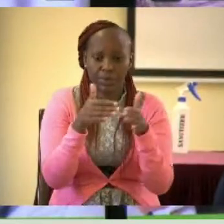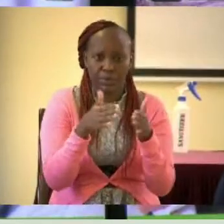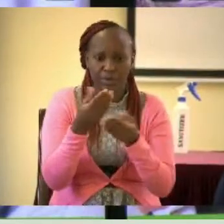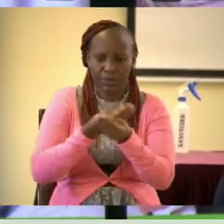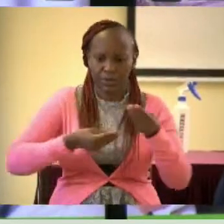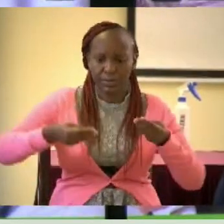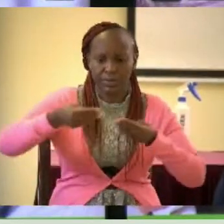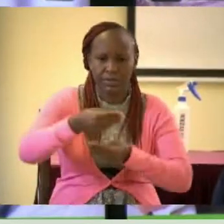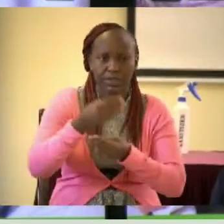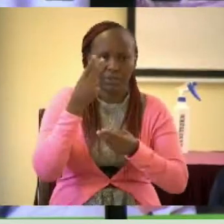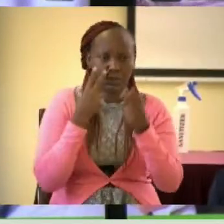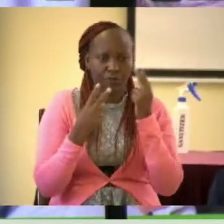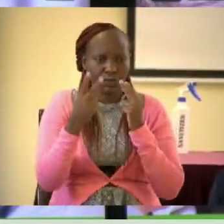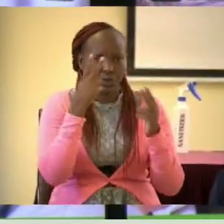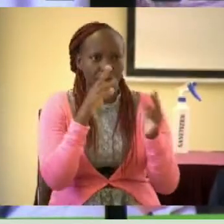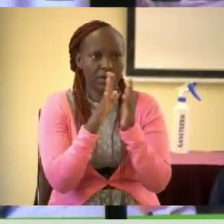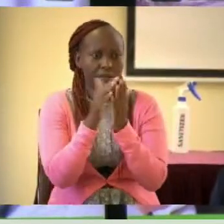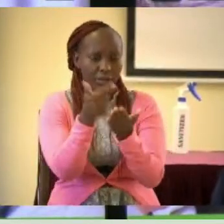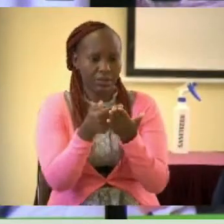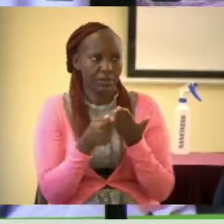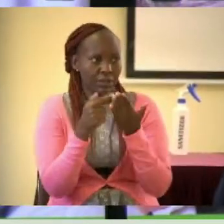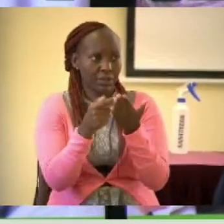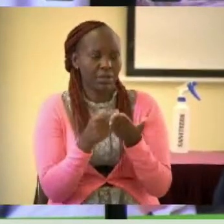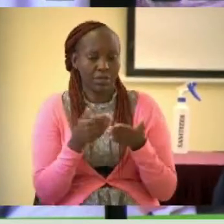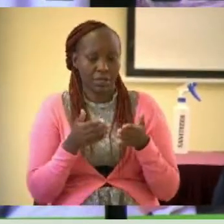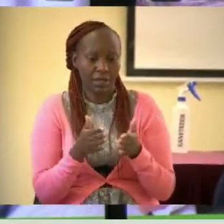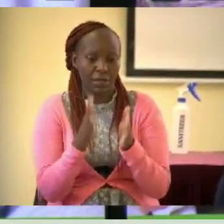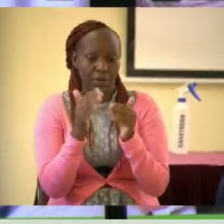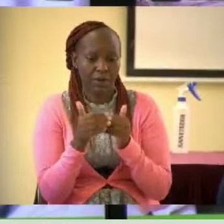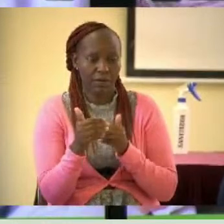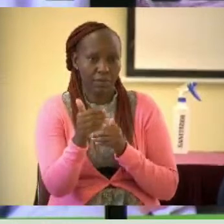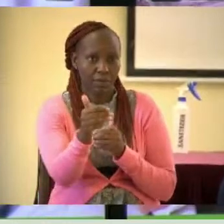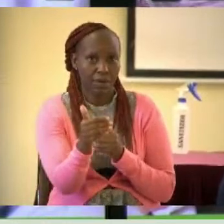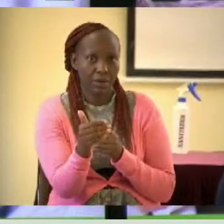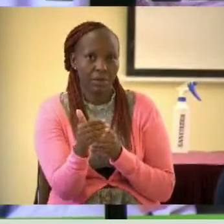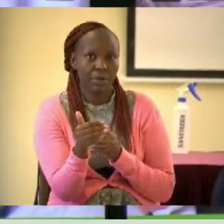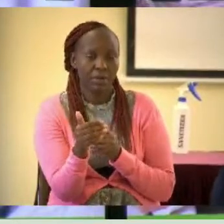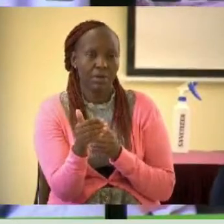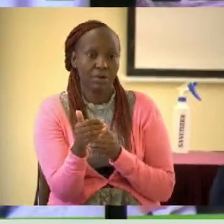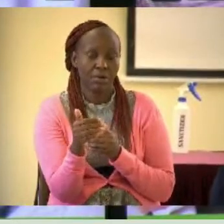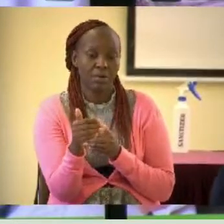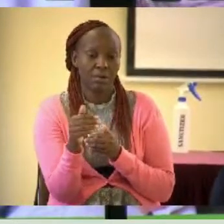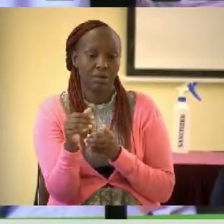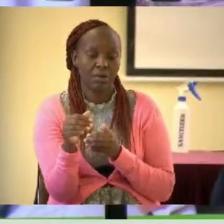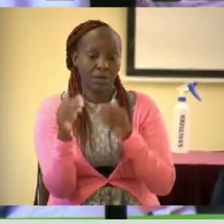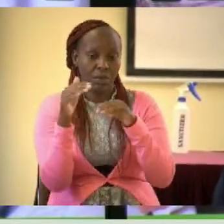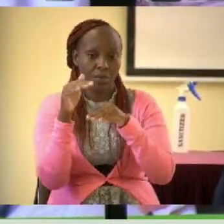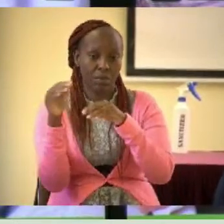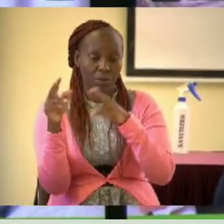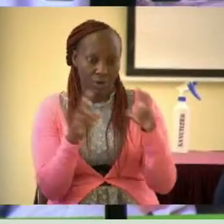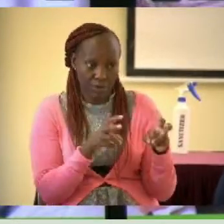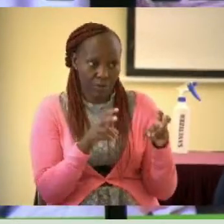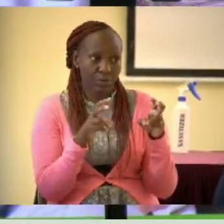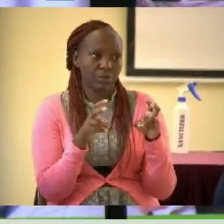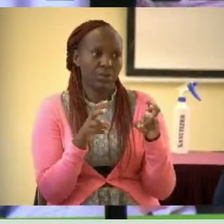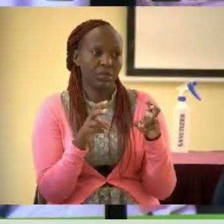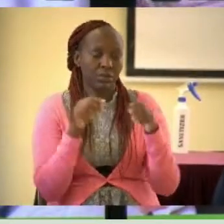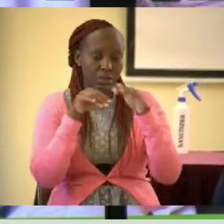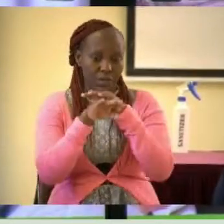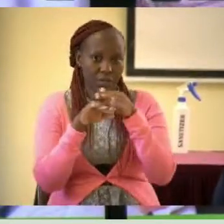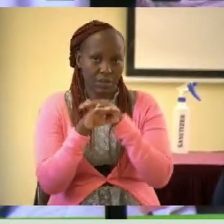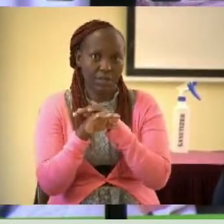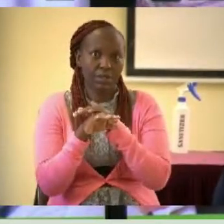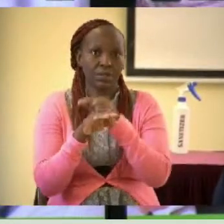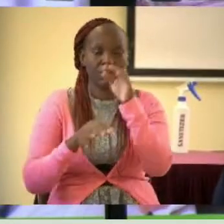exchange views and discuss the way forward on matters of access